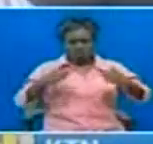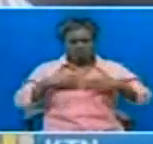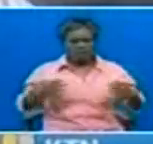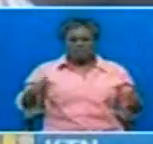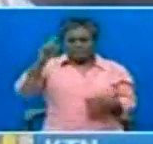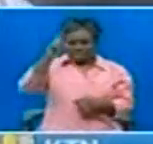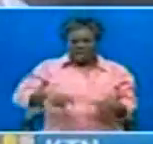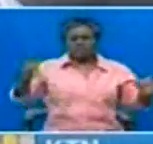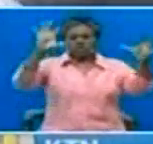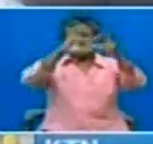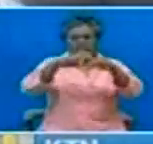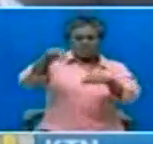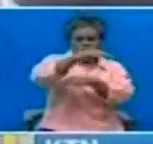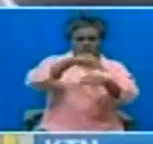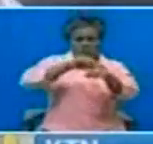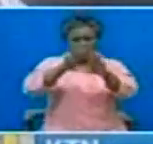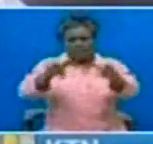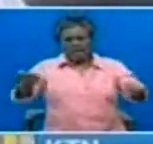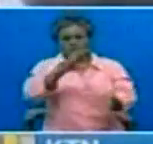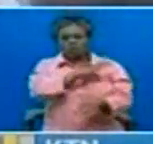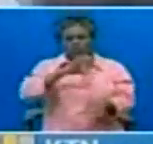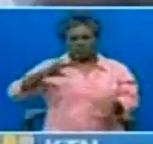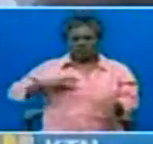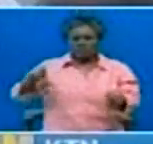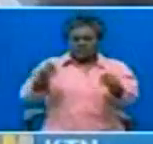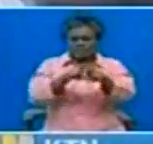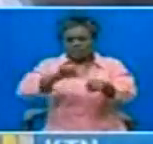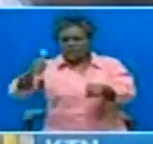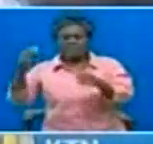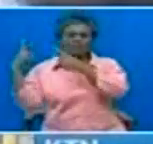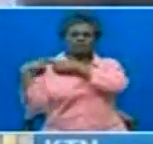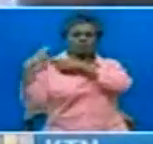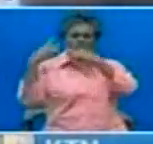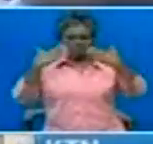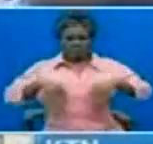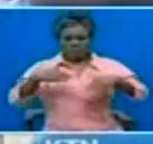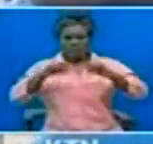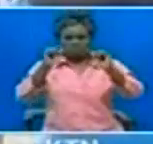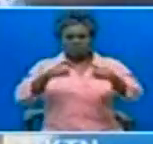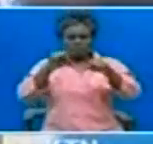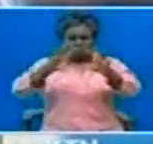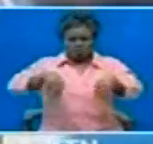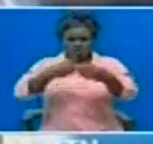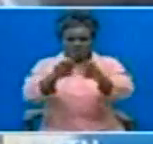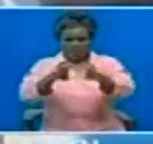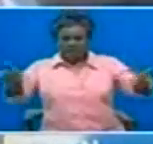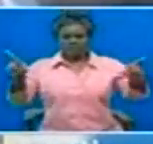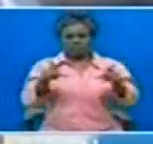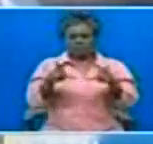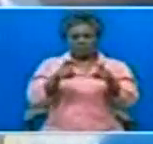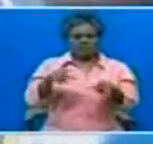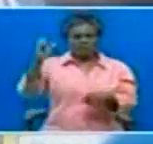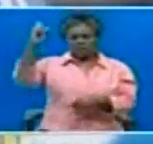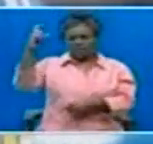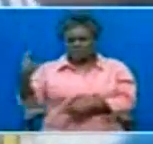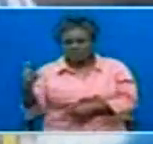join hands with the National Land Commission and all other players so that we can give title deeds. Your Excellency, you